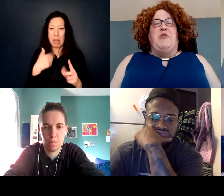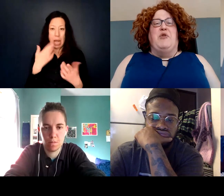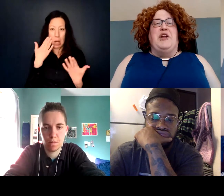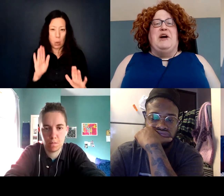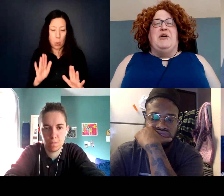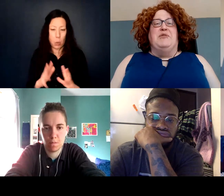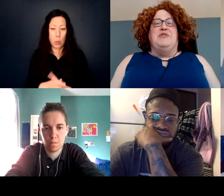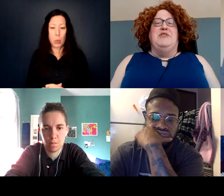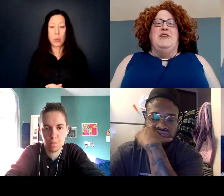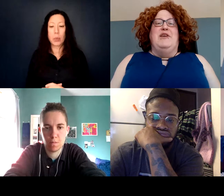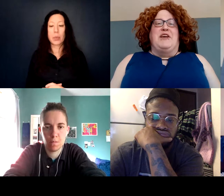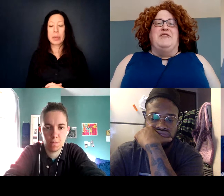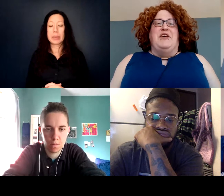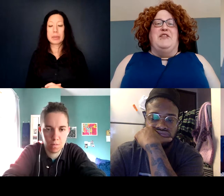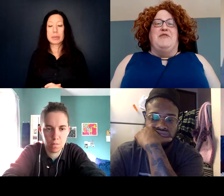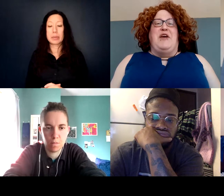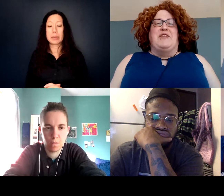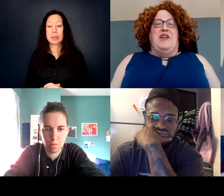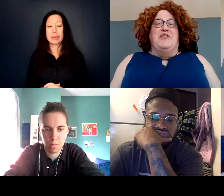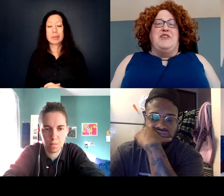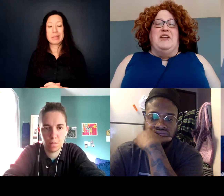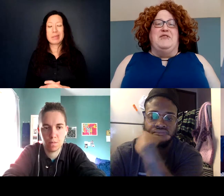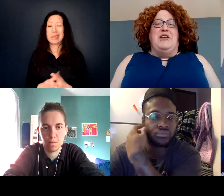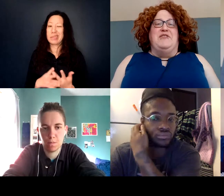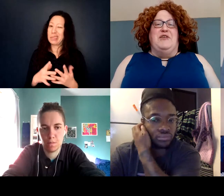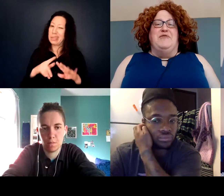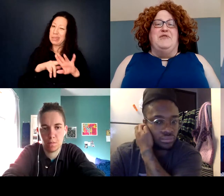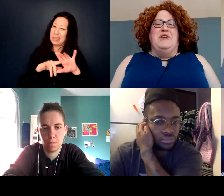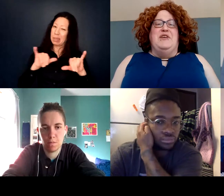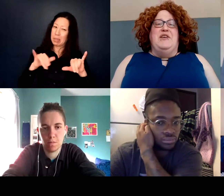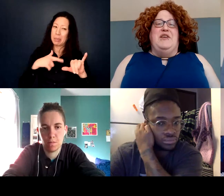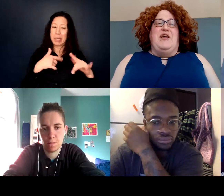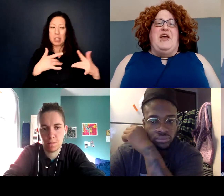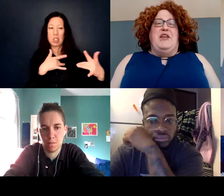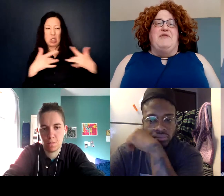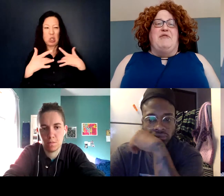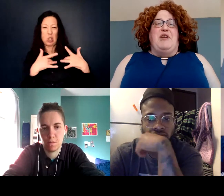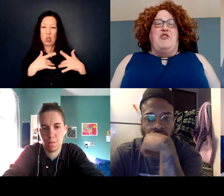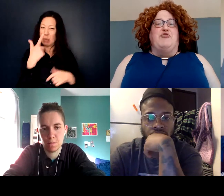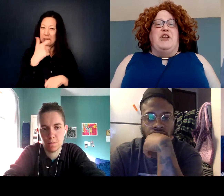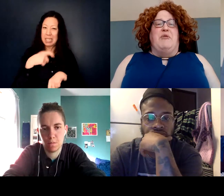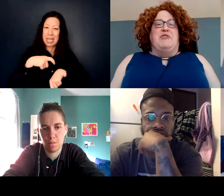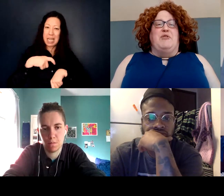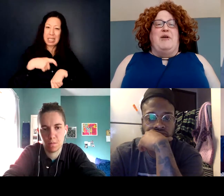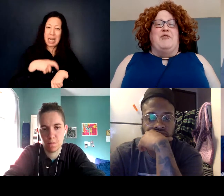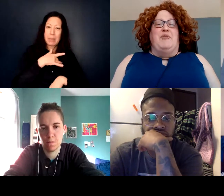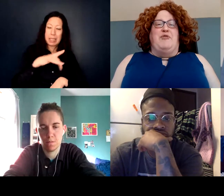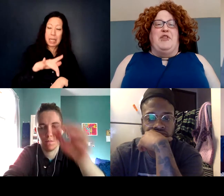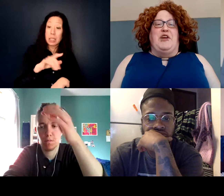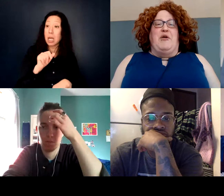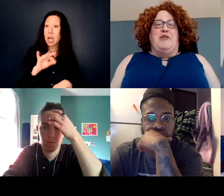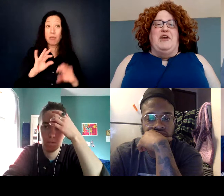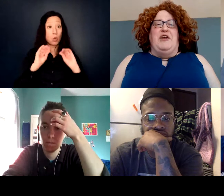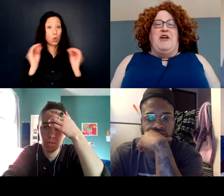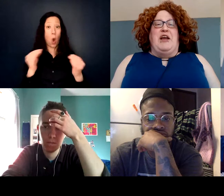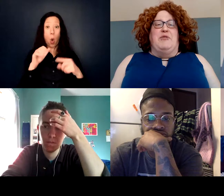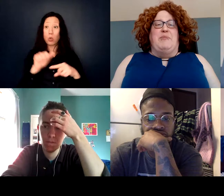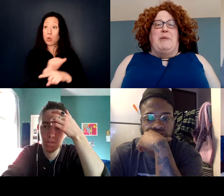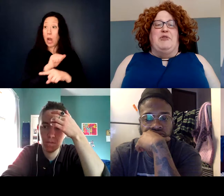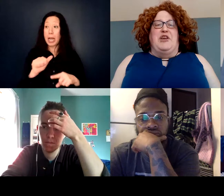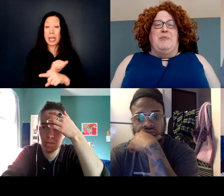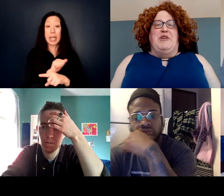But then I worry about, like I said, the fact that it is time sensitive And if they've had no training whatsoever before they go out